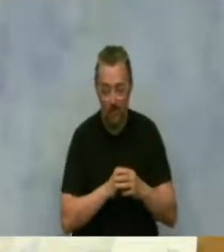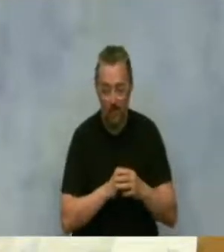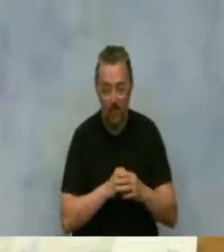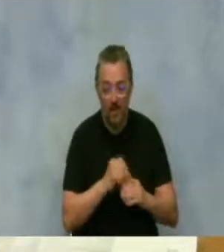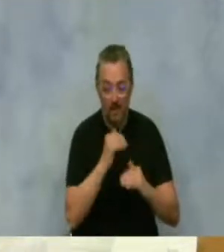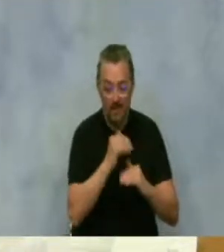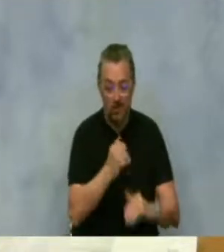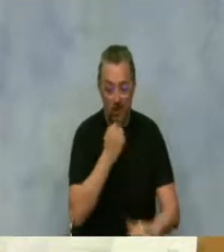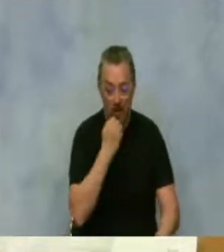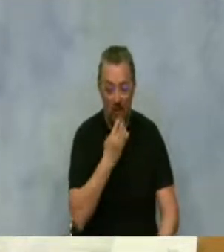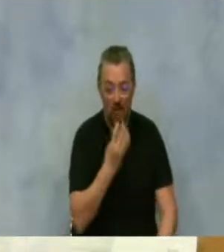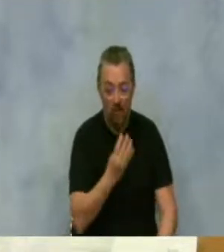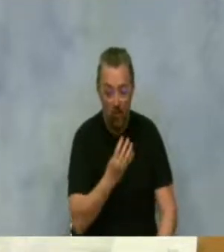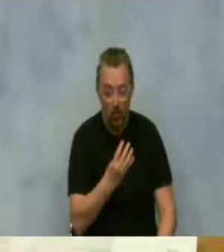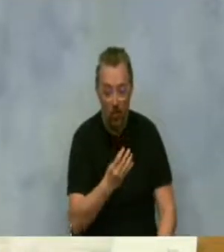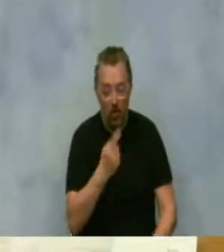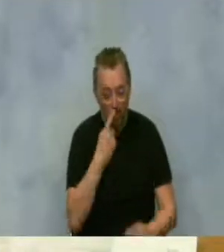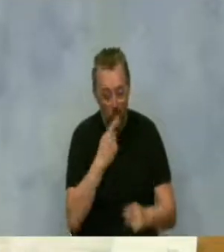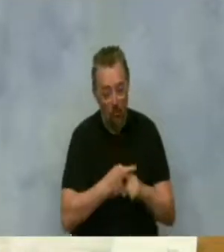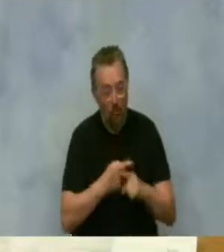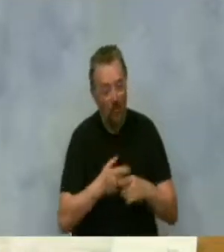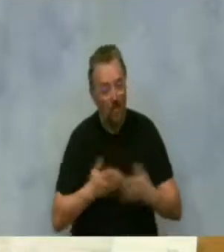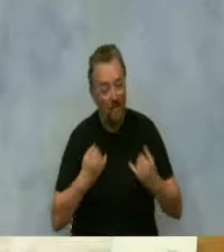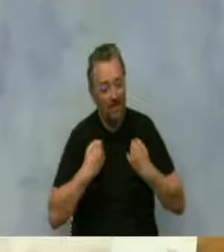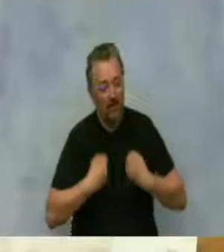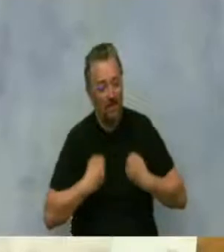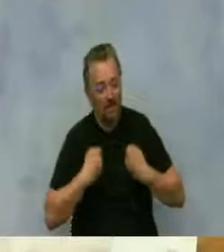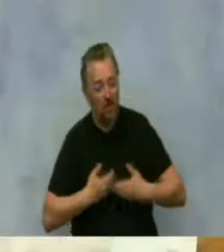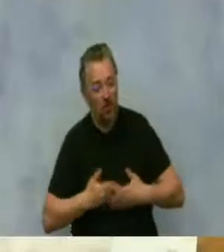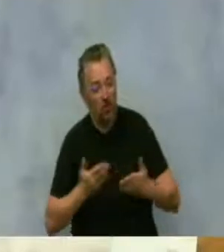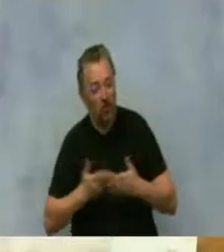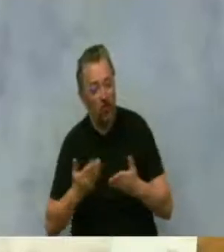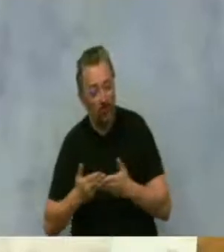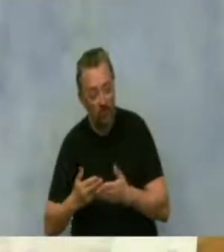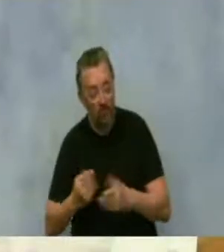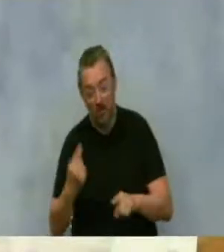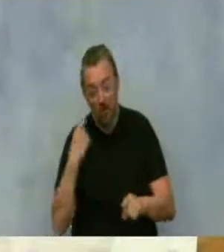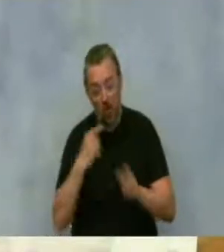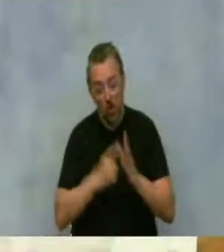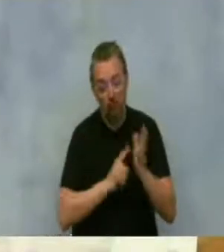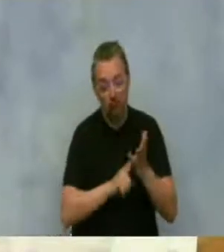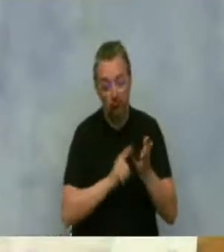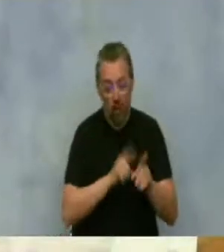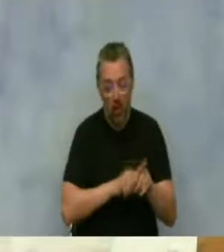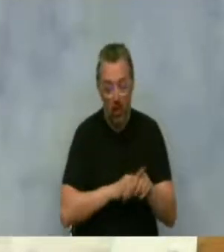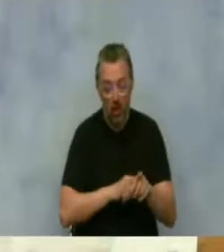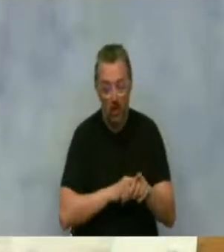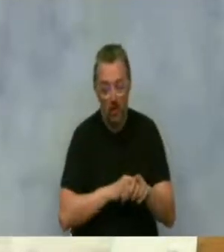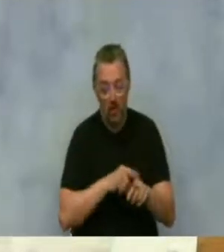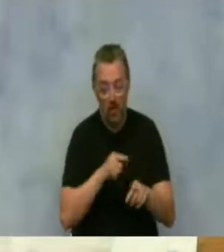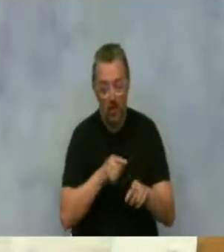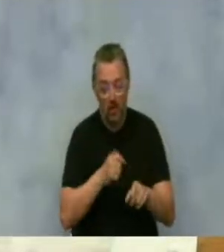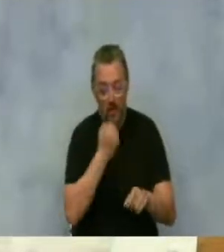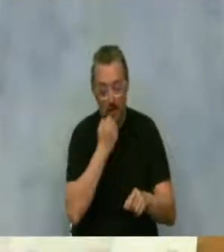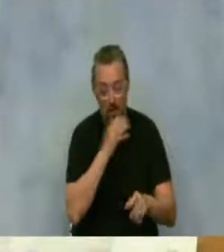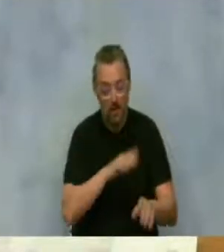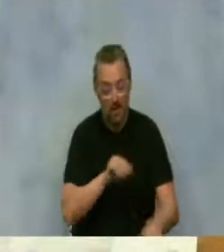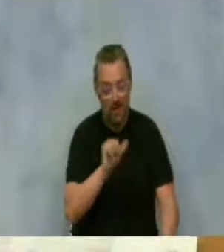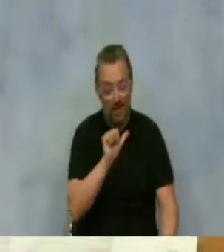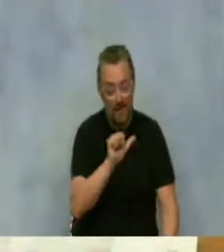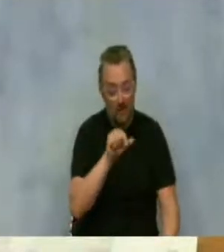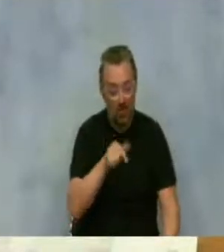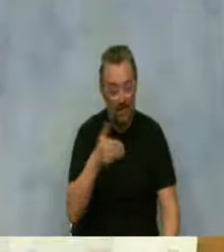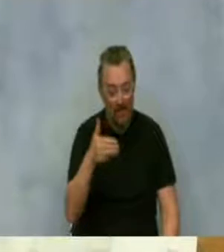Section 4 details the absence statistics for the resource, and you will see that in July the absence figure was